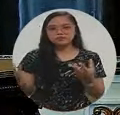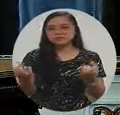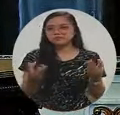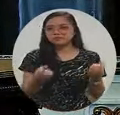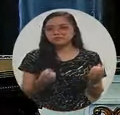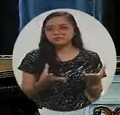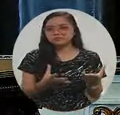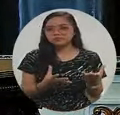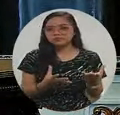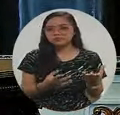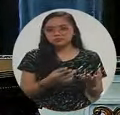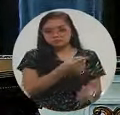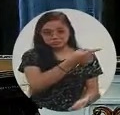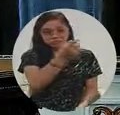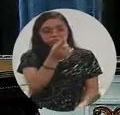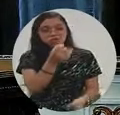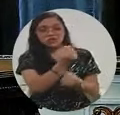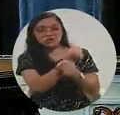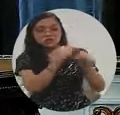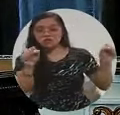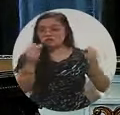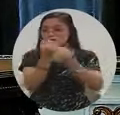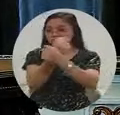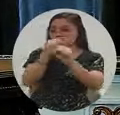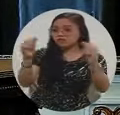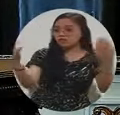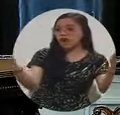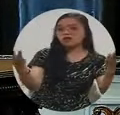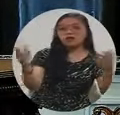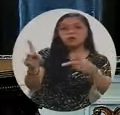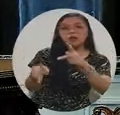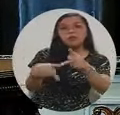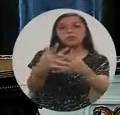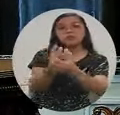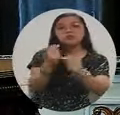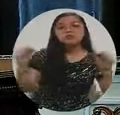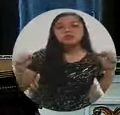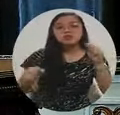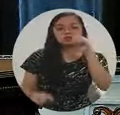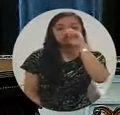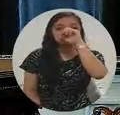Dagha naman kaha ka ng inyong nasave. Hay naman ka ng inyong nasave.